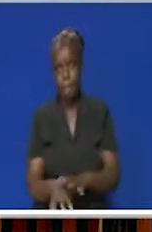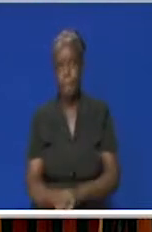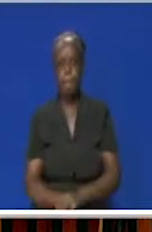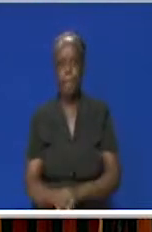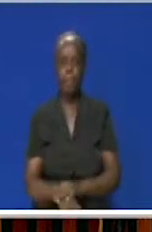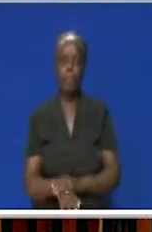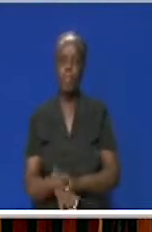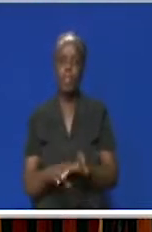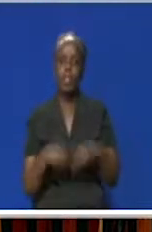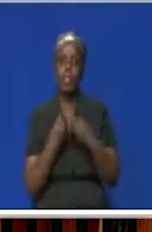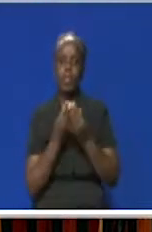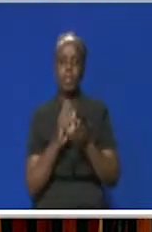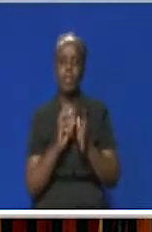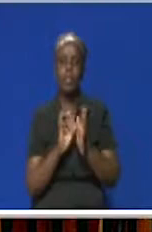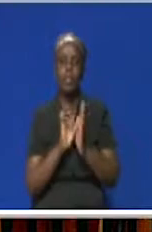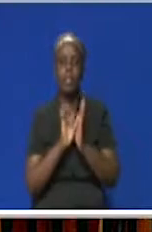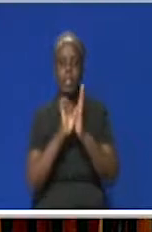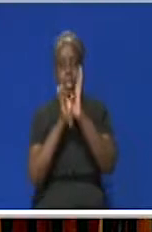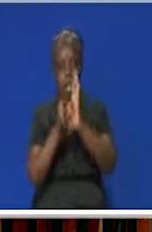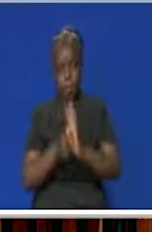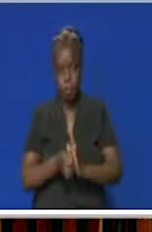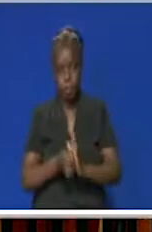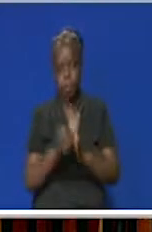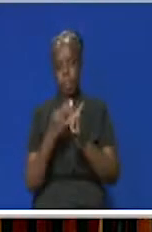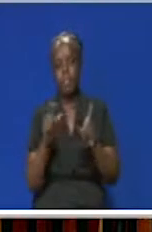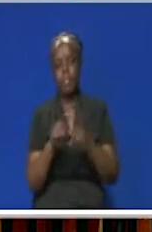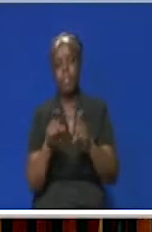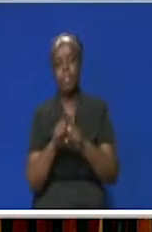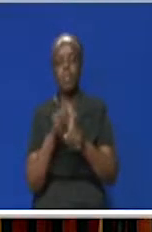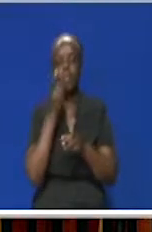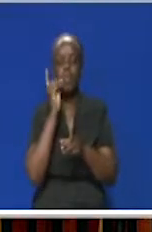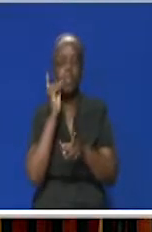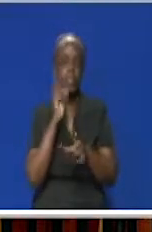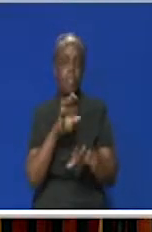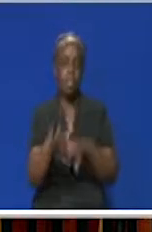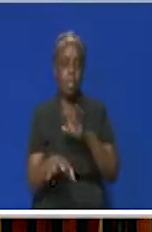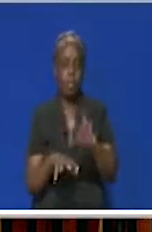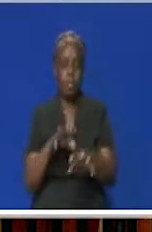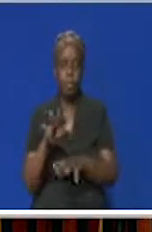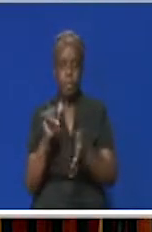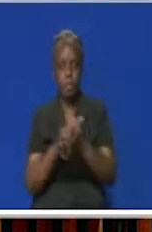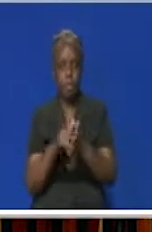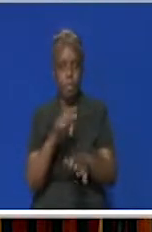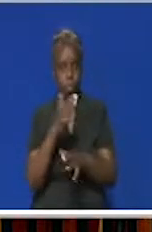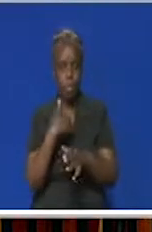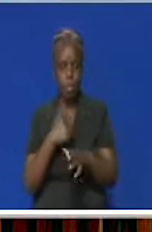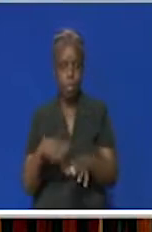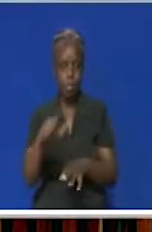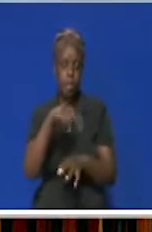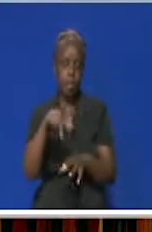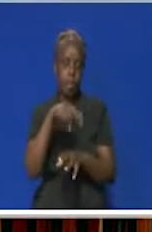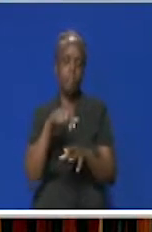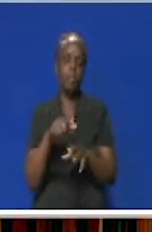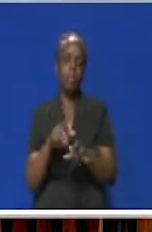And you can even give me a few examples of the domestic animals that we have around